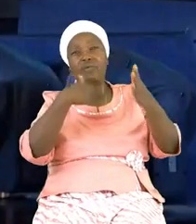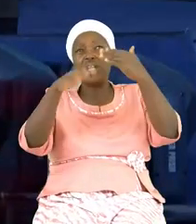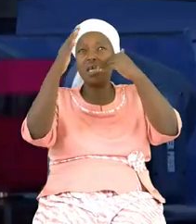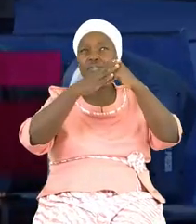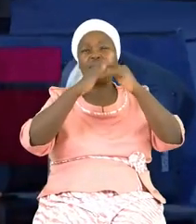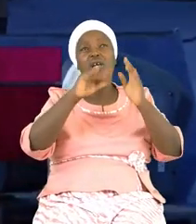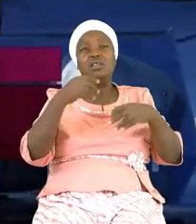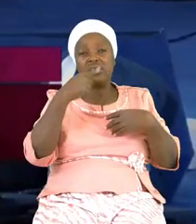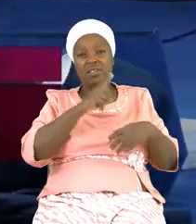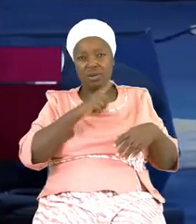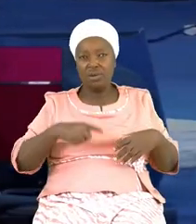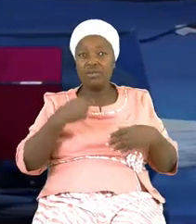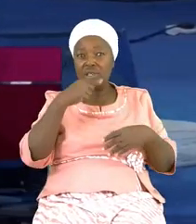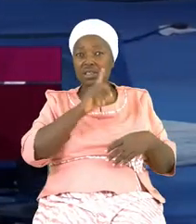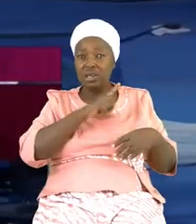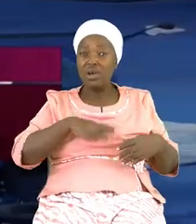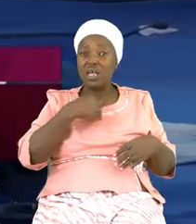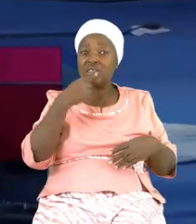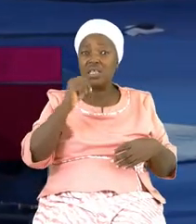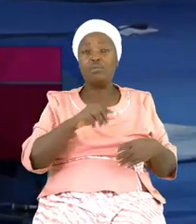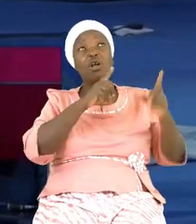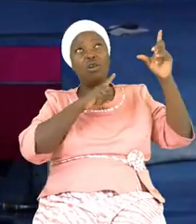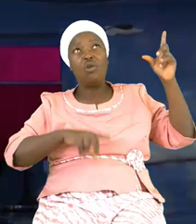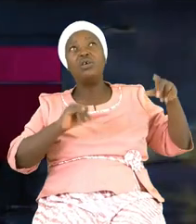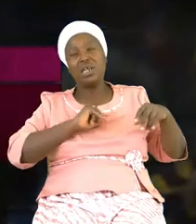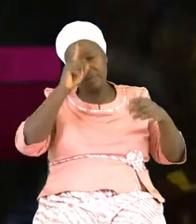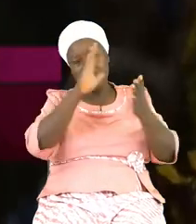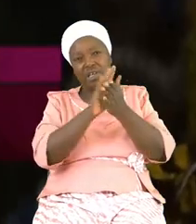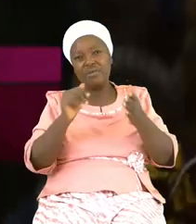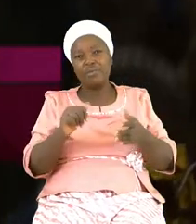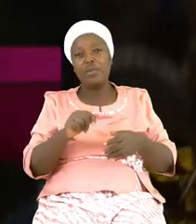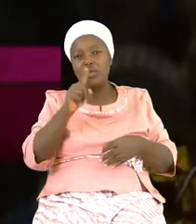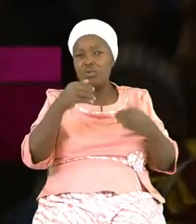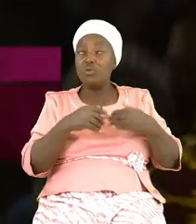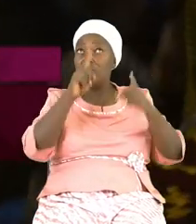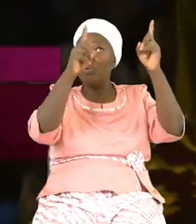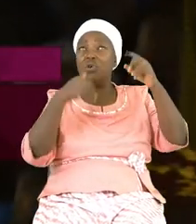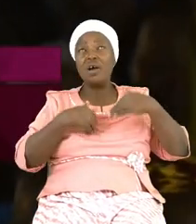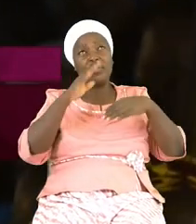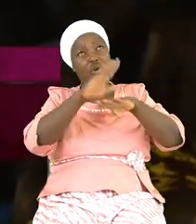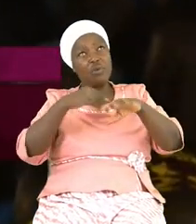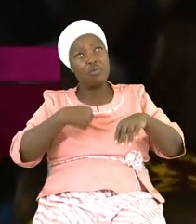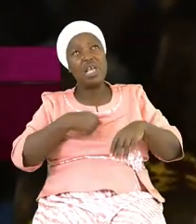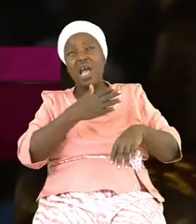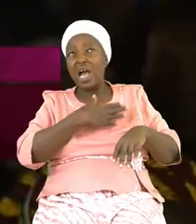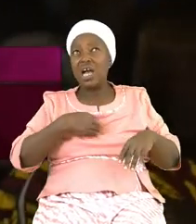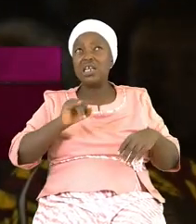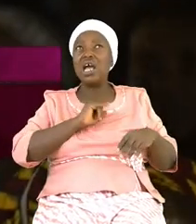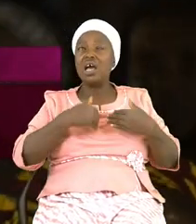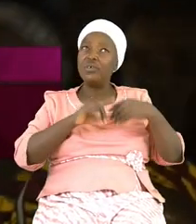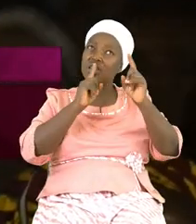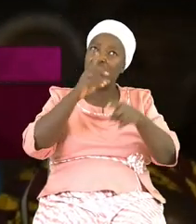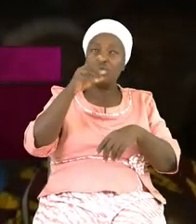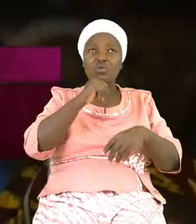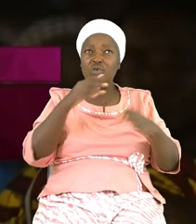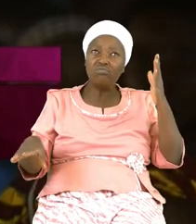the Lord. And tell him, Lord, I believe. You have called me, I've responded, and you will not cast me away,